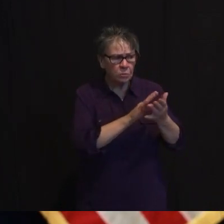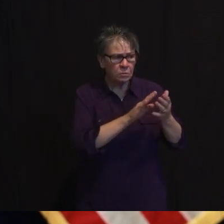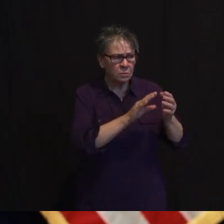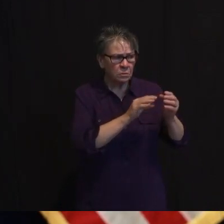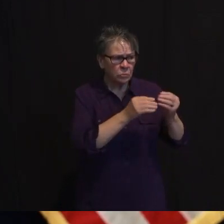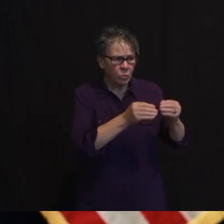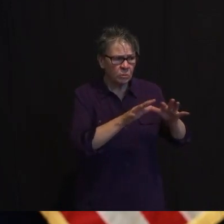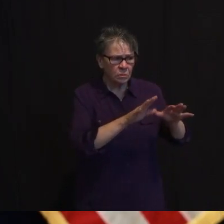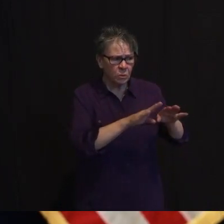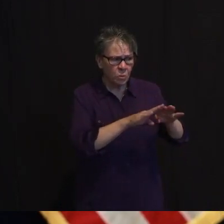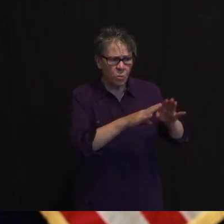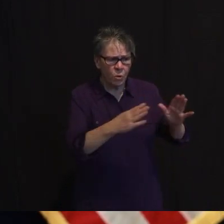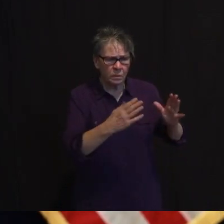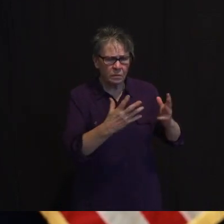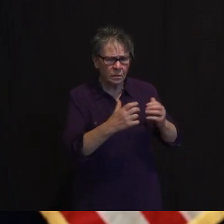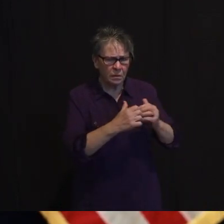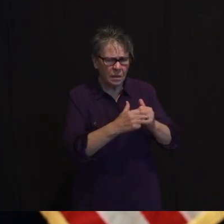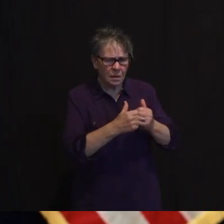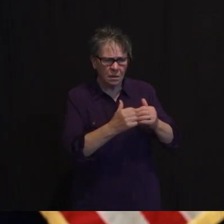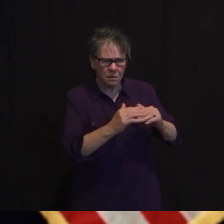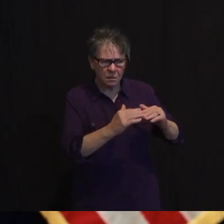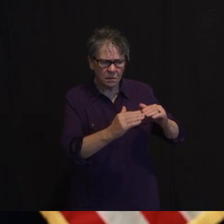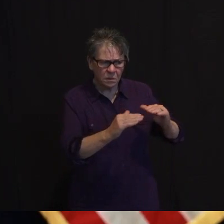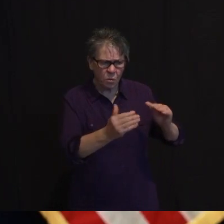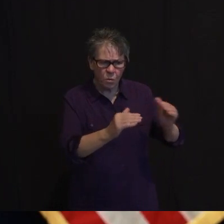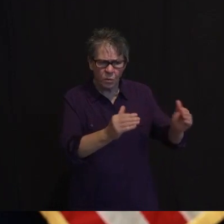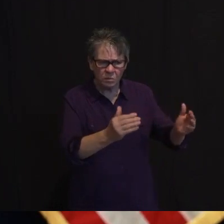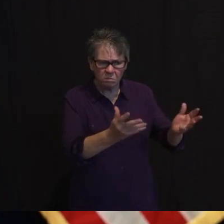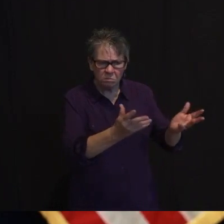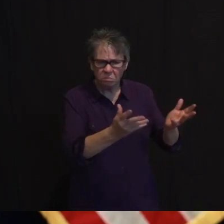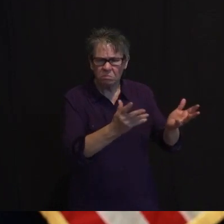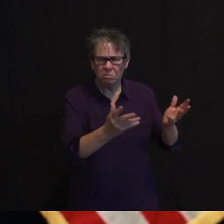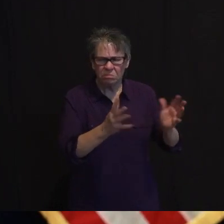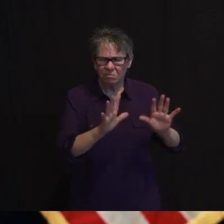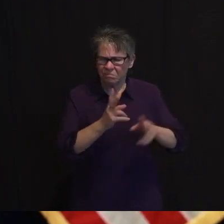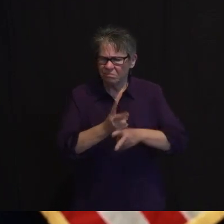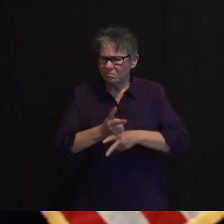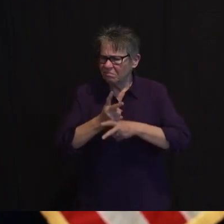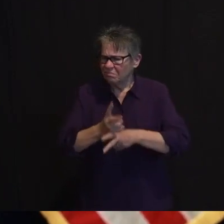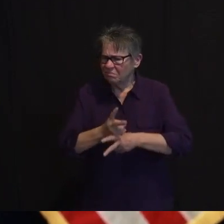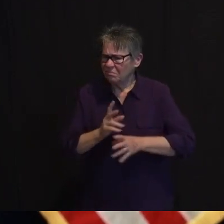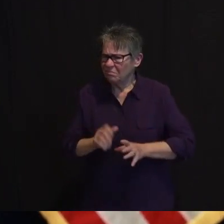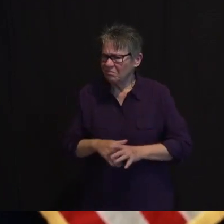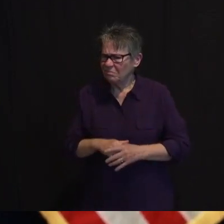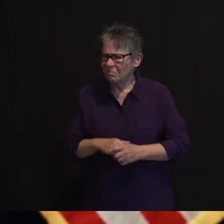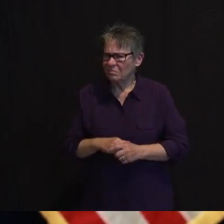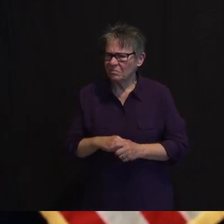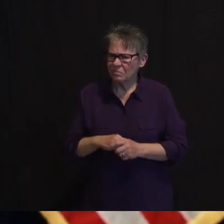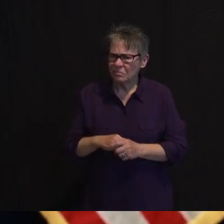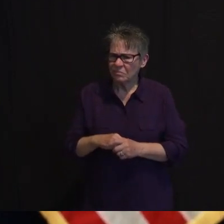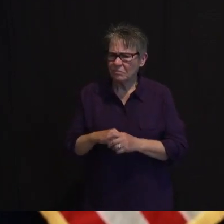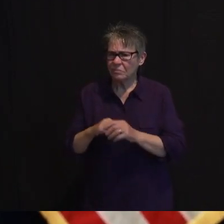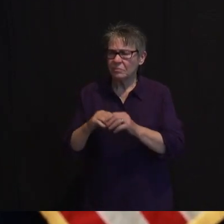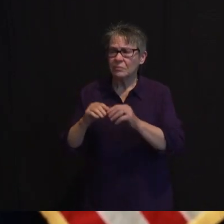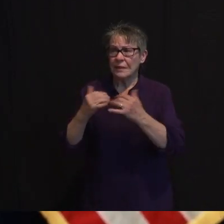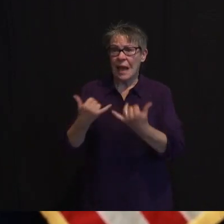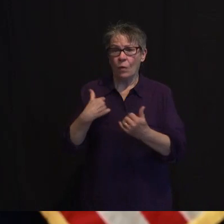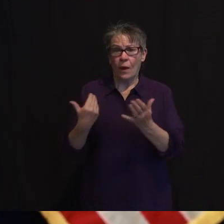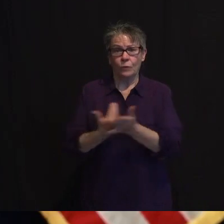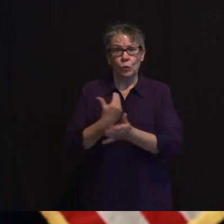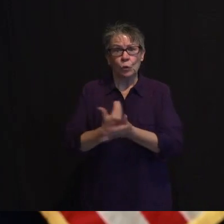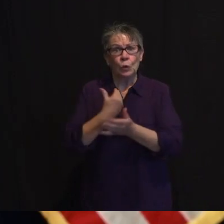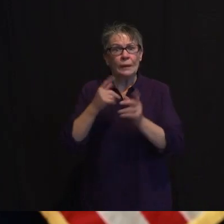is going to be a big piece of this. It has to be. We've talked about, we haven't done this for a few days, but we could do everything we can within